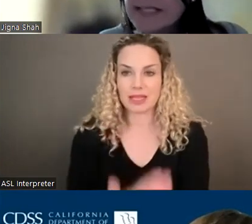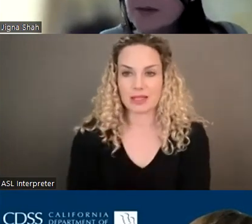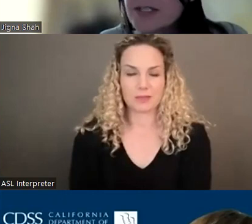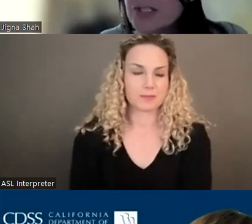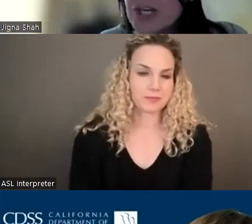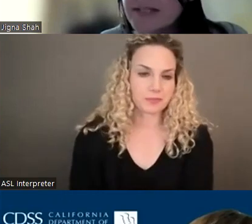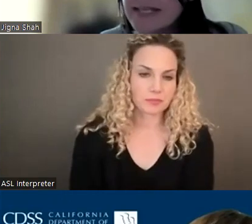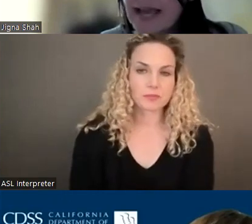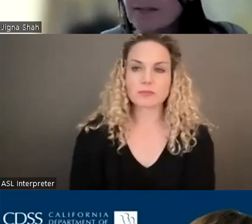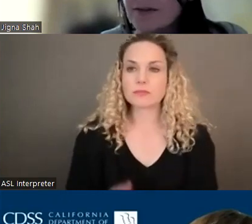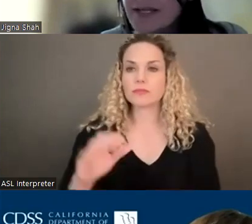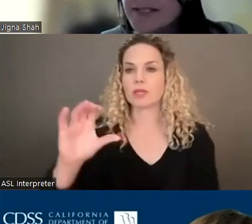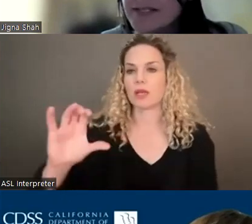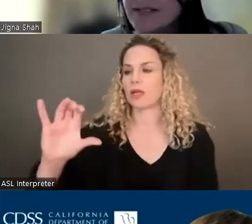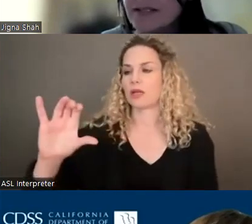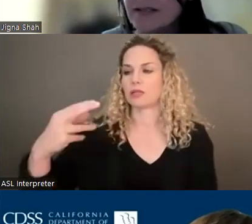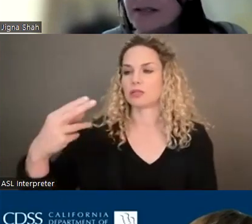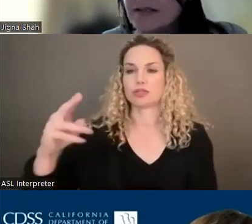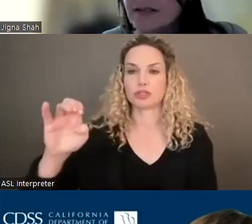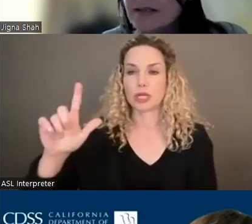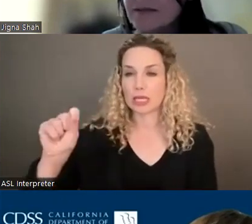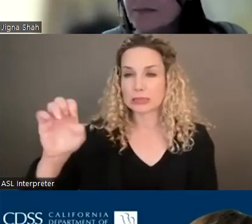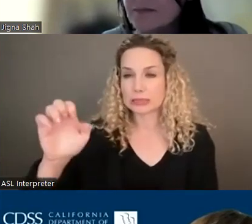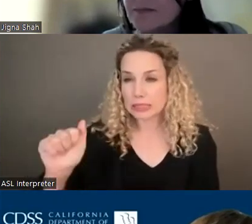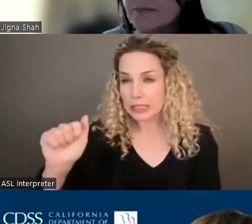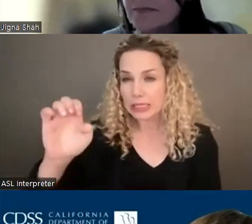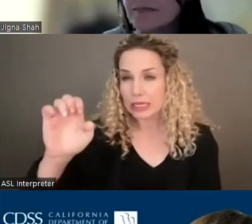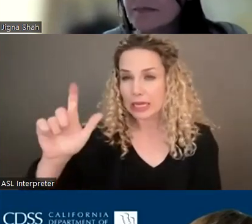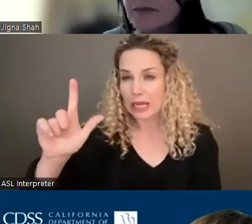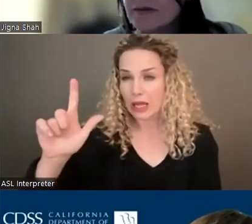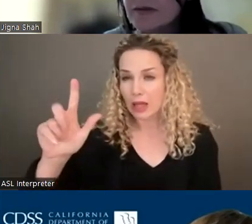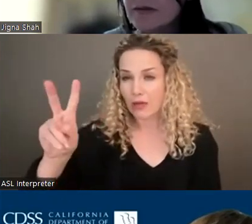Let's go to Chelsea Alvarez.